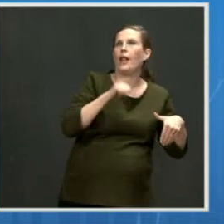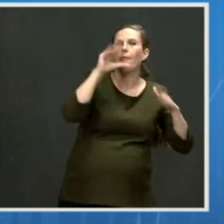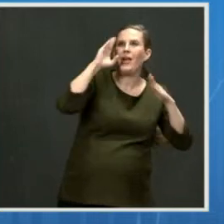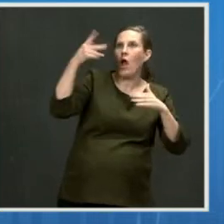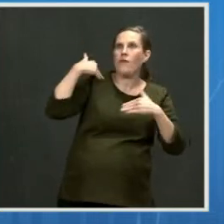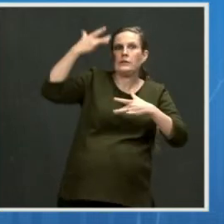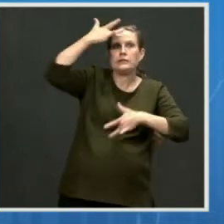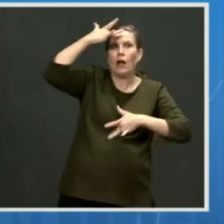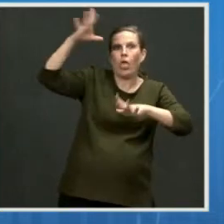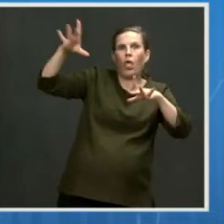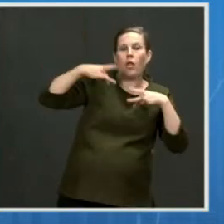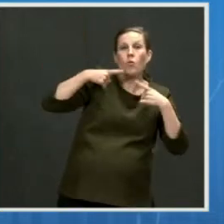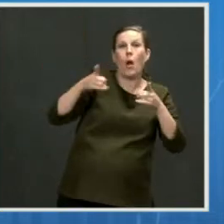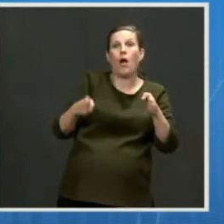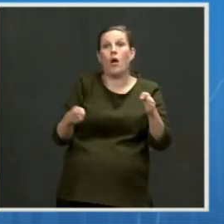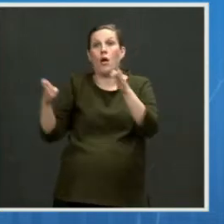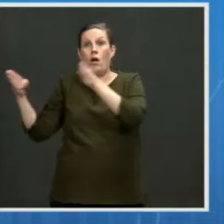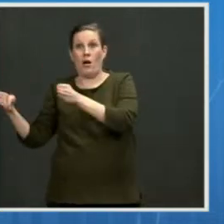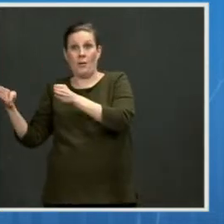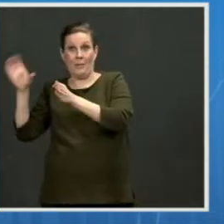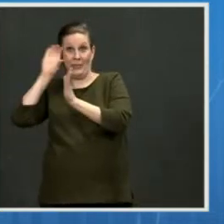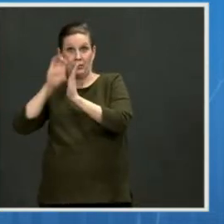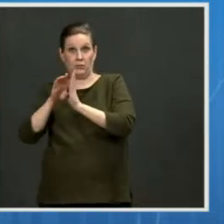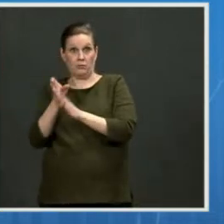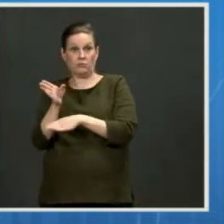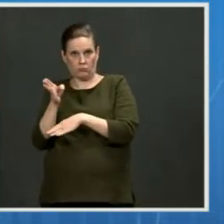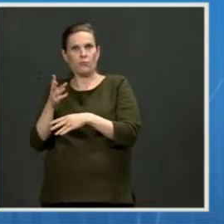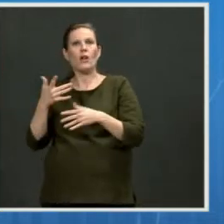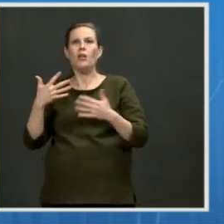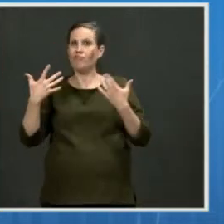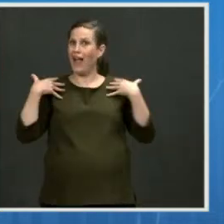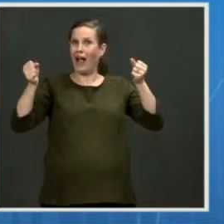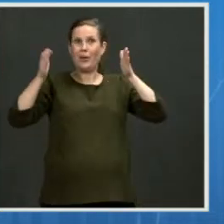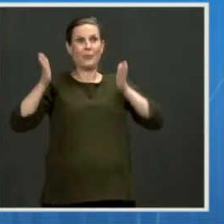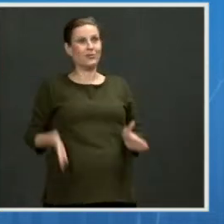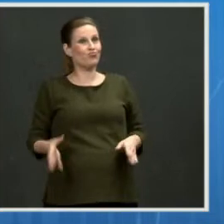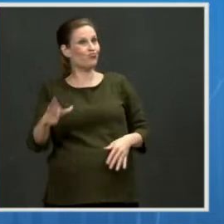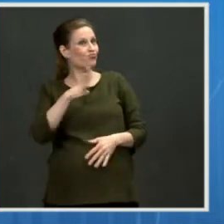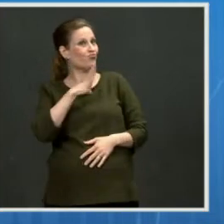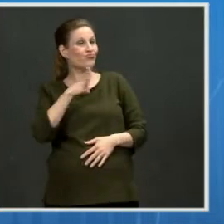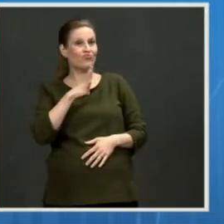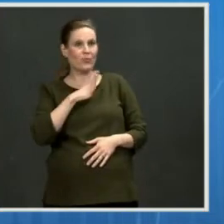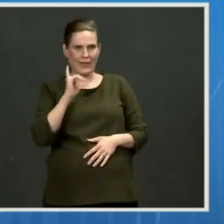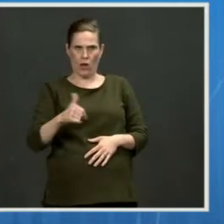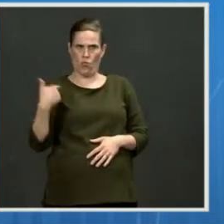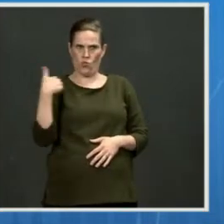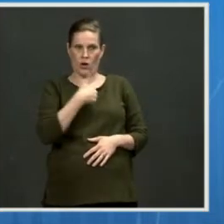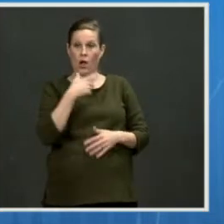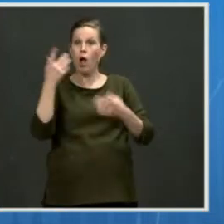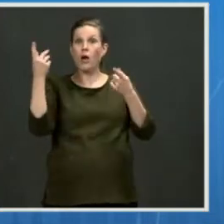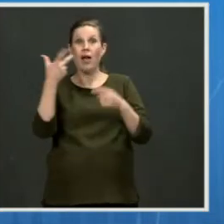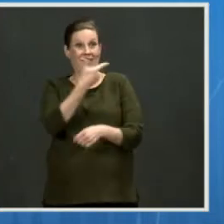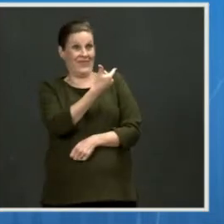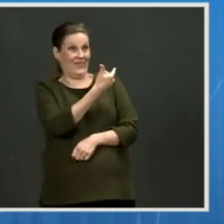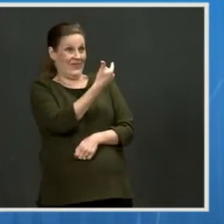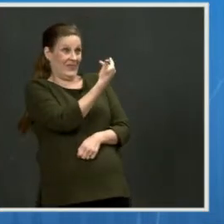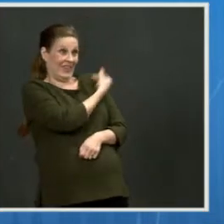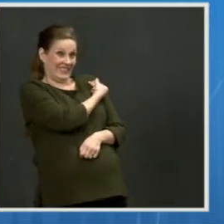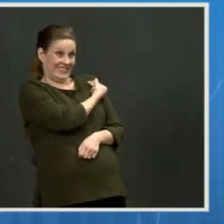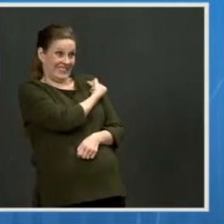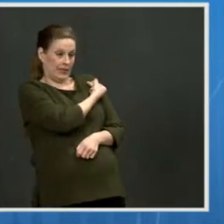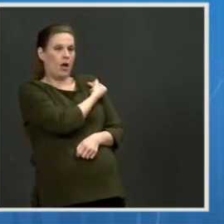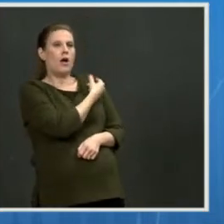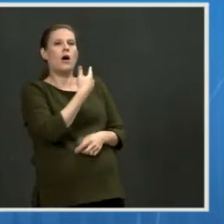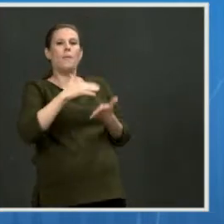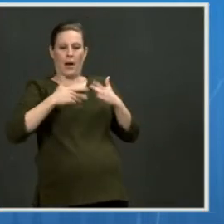is what happens when you recover, which is the state you try to mimic when you vaccinate an individual. In other words, you want